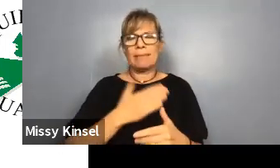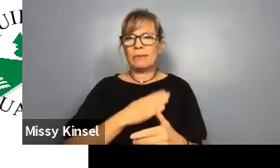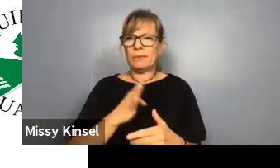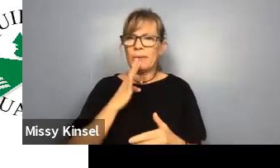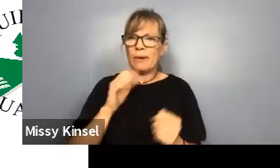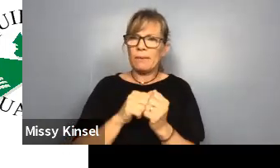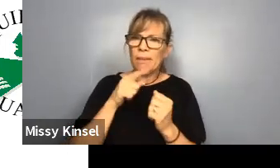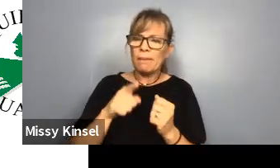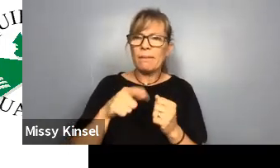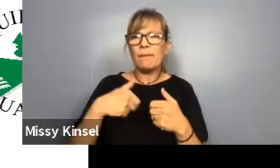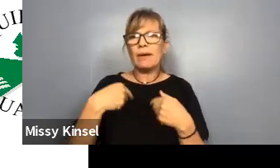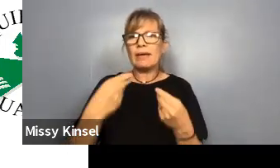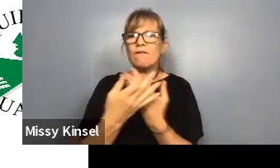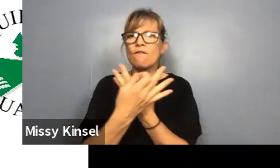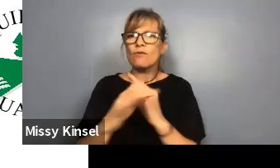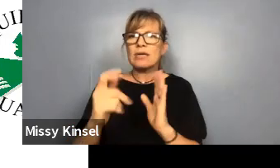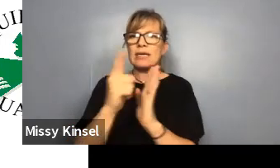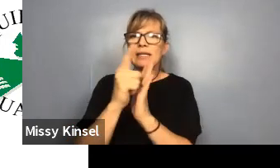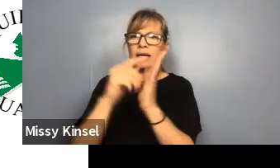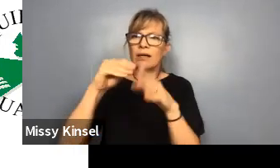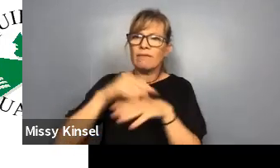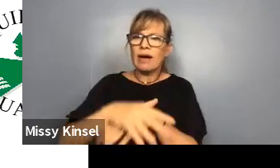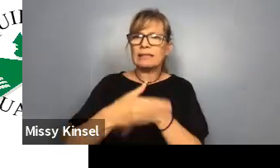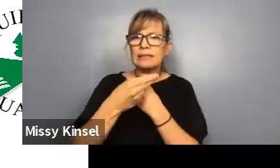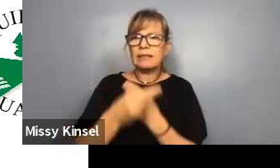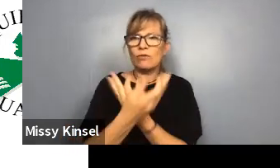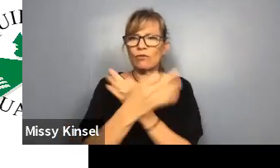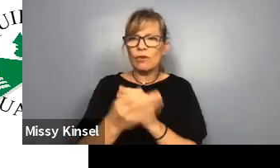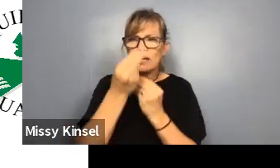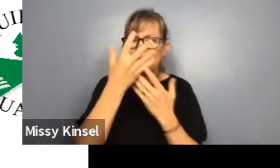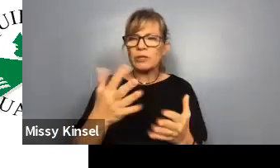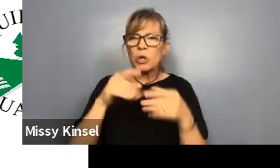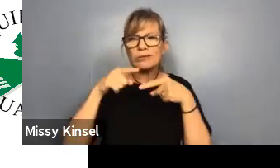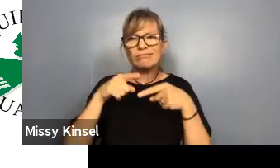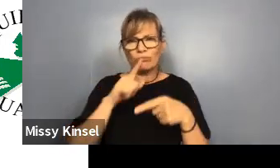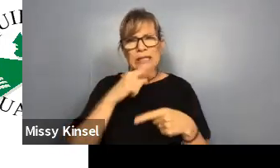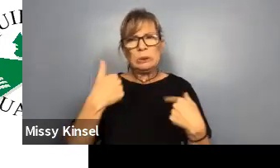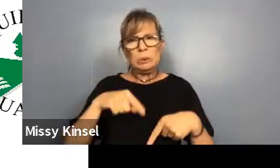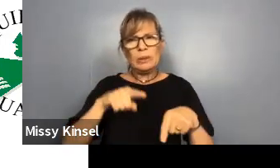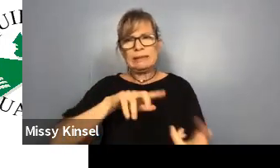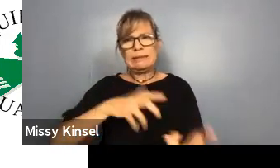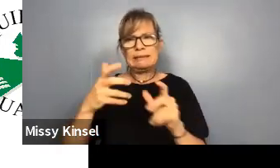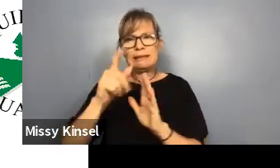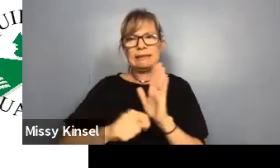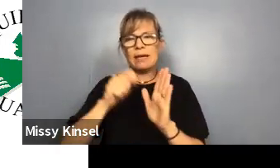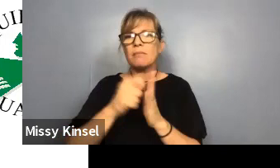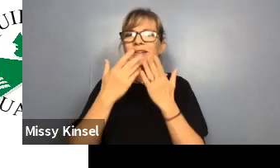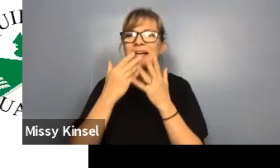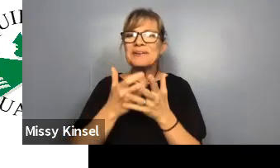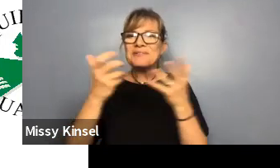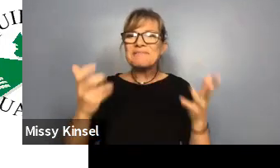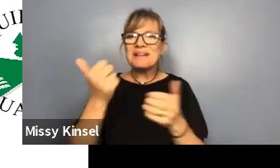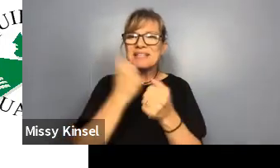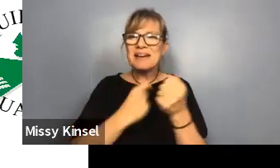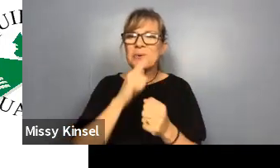you and give you free legal advice and information, especially during this time. So thank you very much to everyone